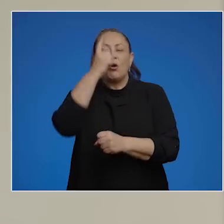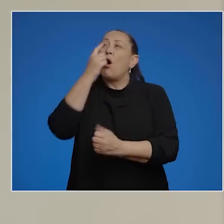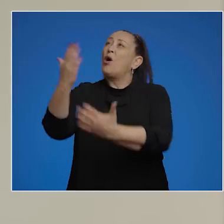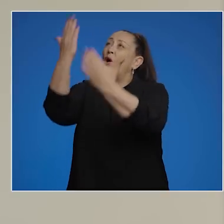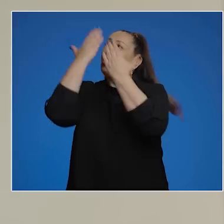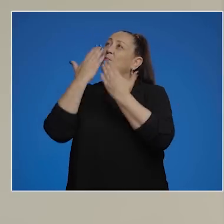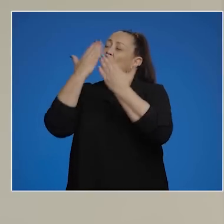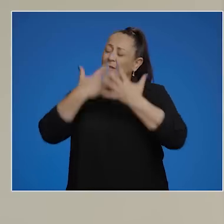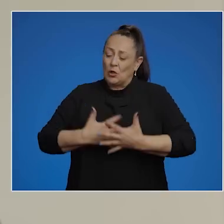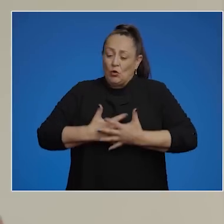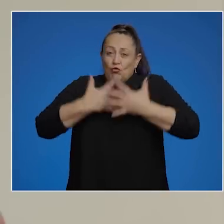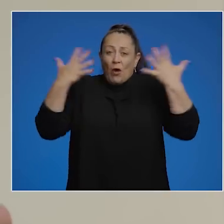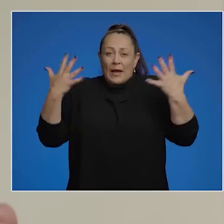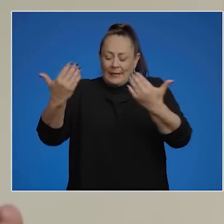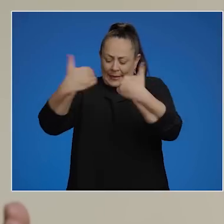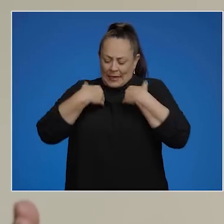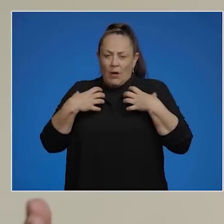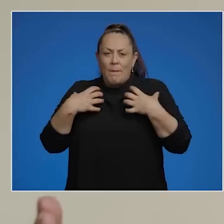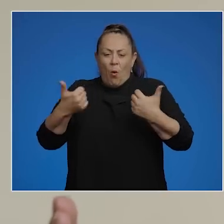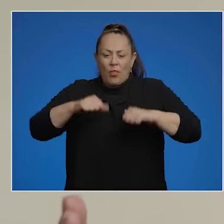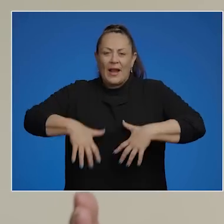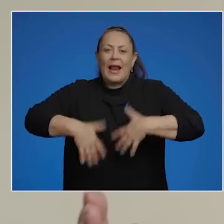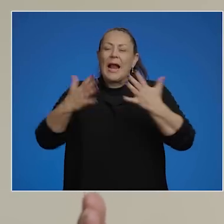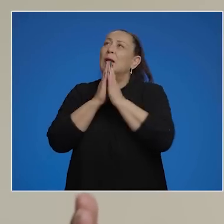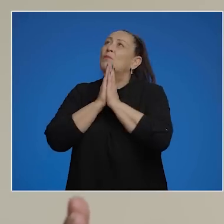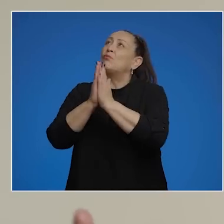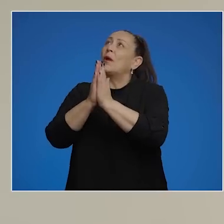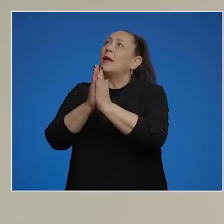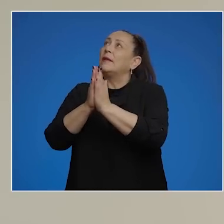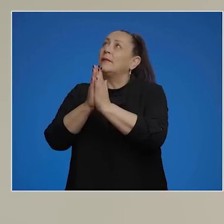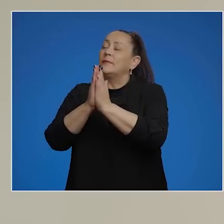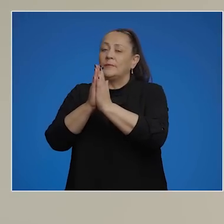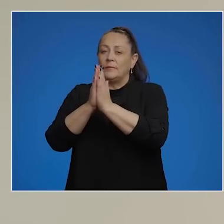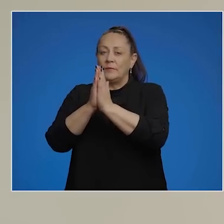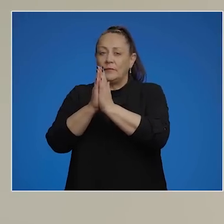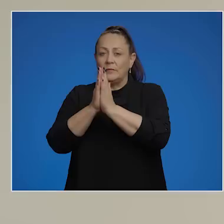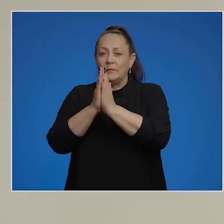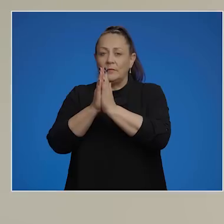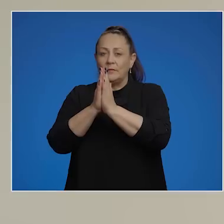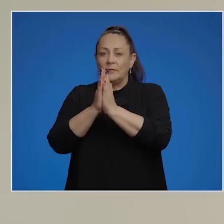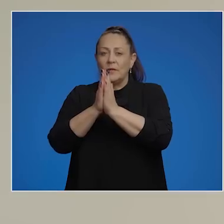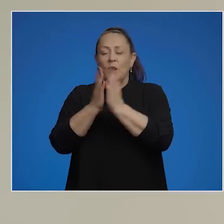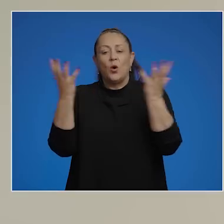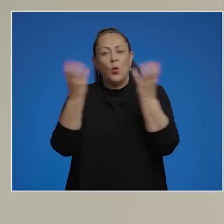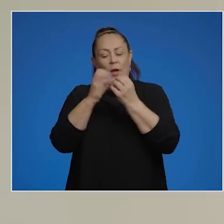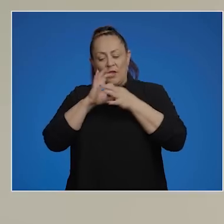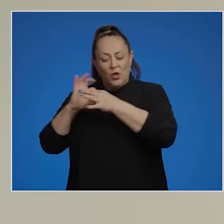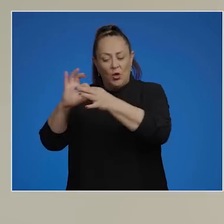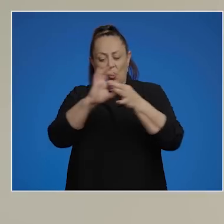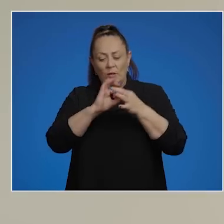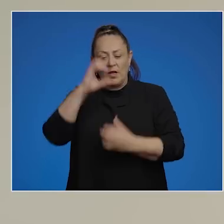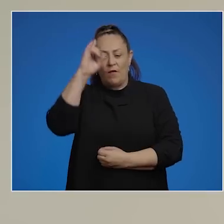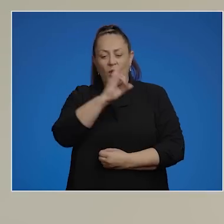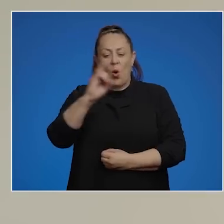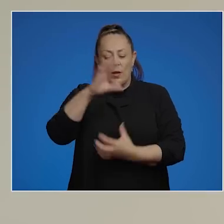not dare to ask. Through our Lord Jesus Christ, your Son, who lives and reigns with you in the unity of the Holy Spirit,